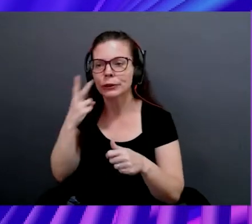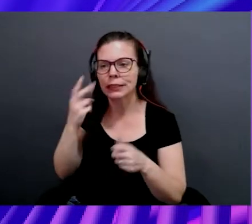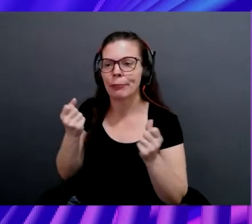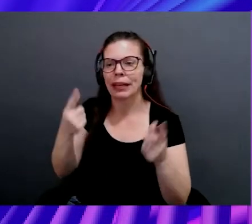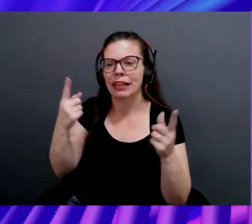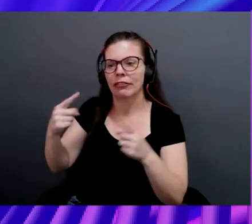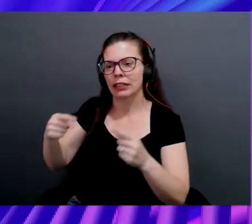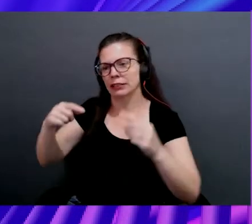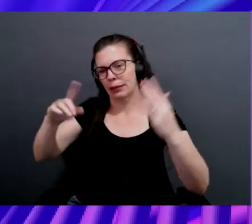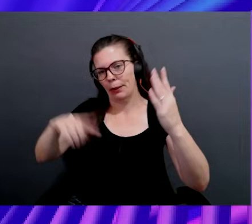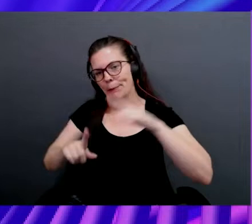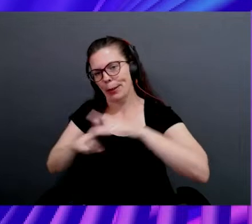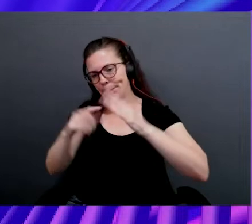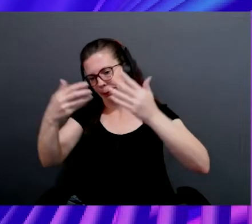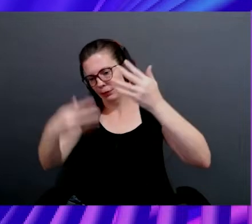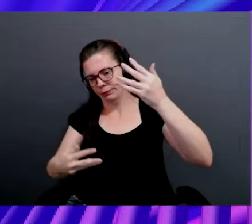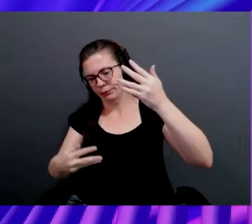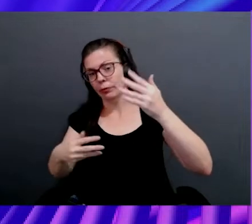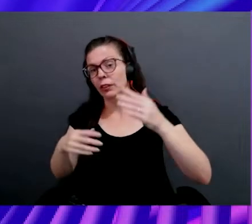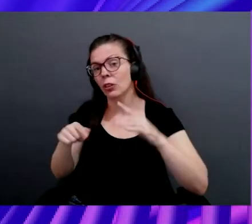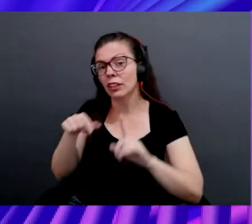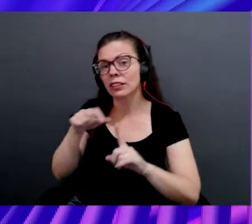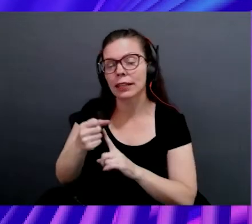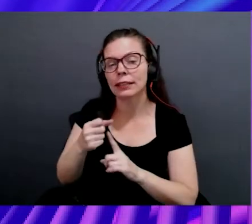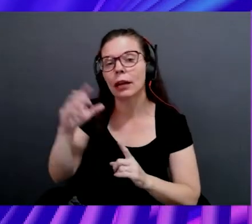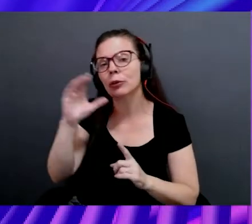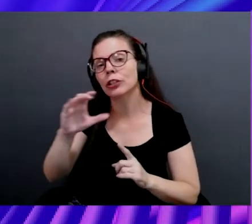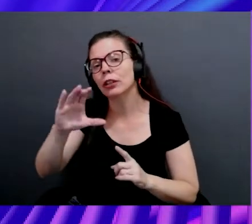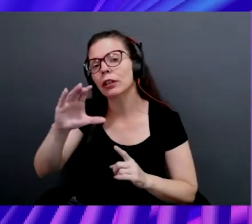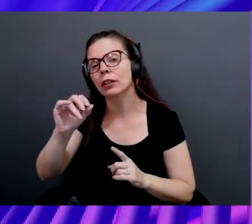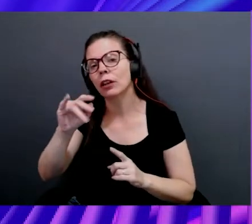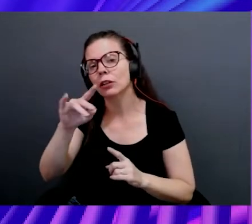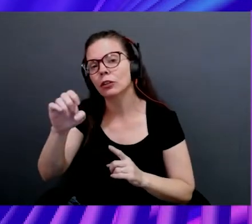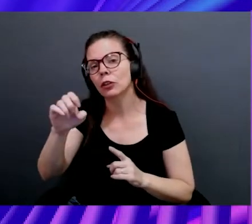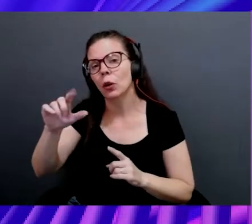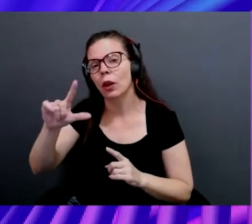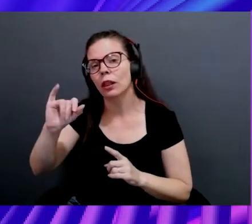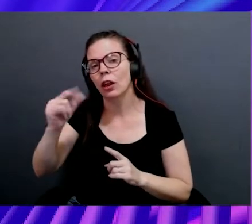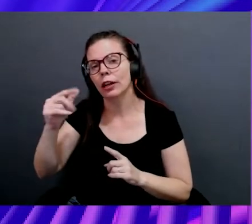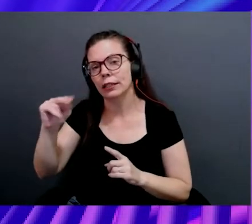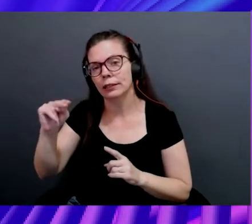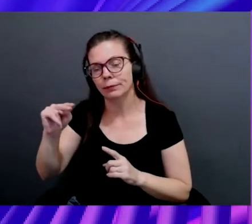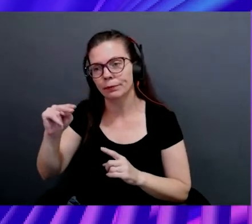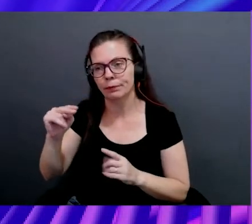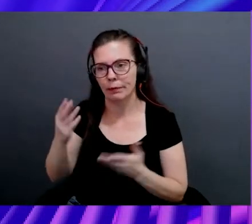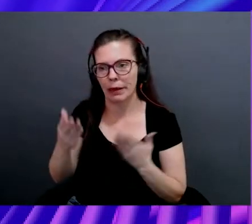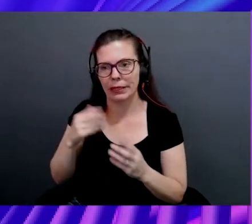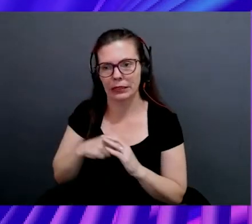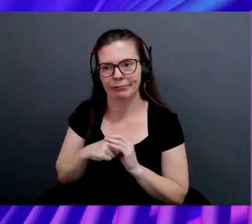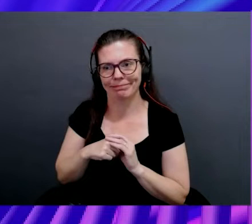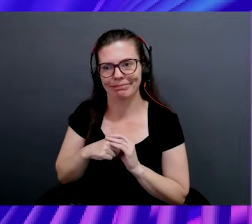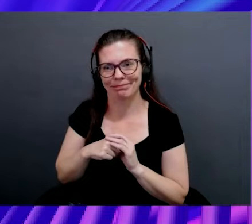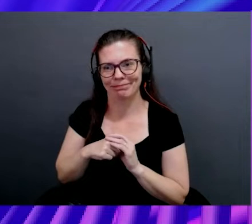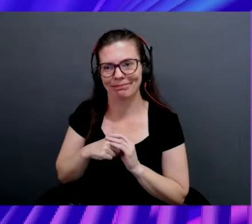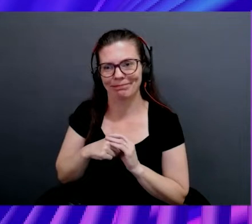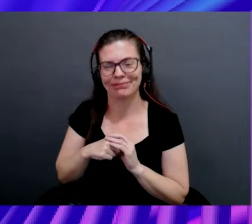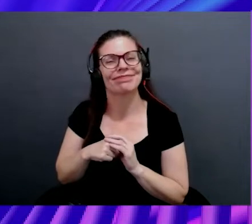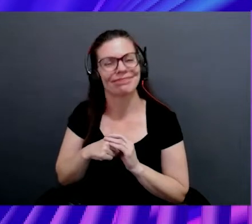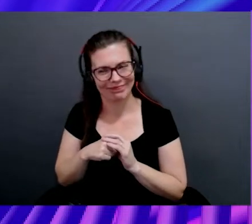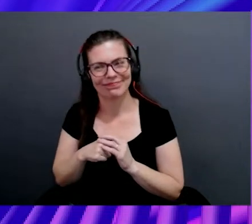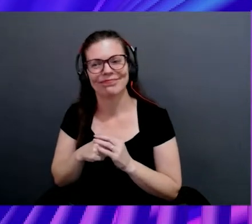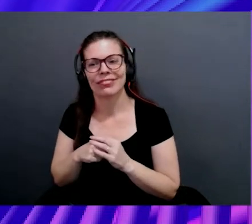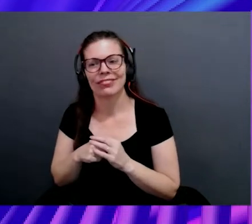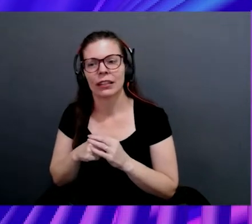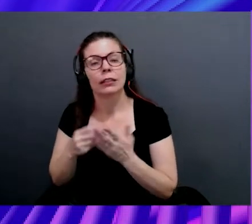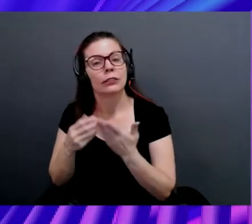bottom. In this case, I'm just going to go ahead and look for console login, and maybe. There we go. So here